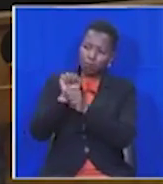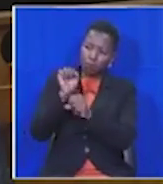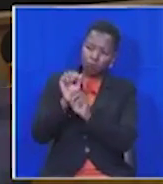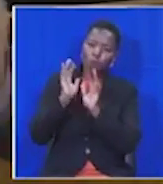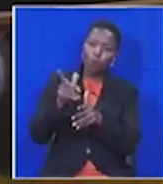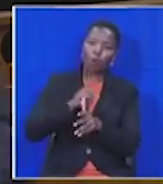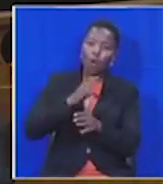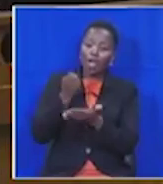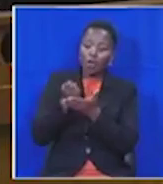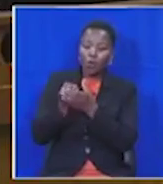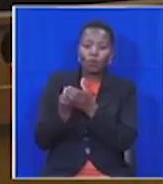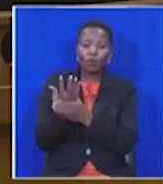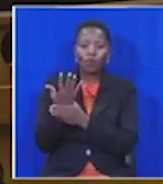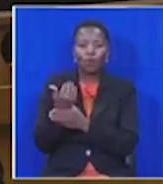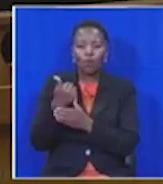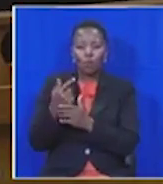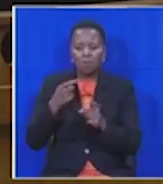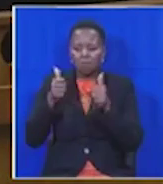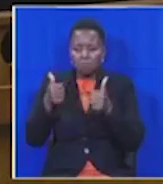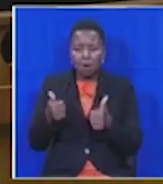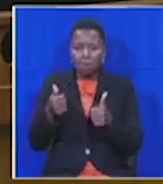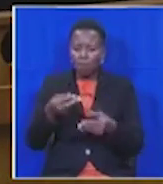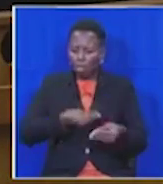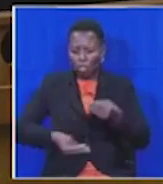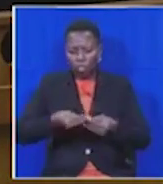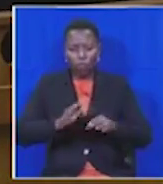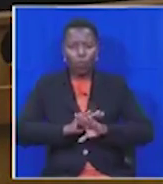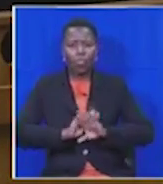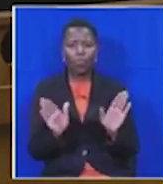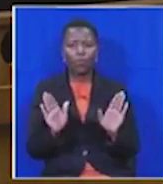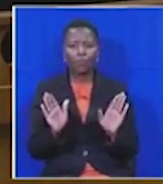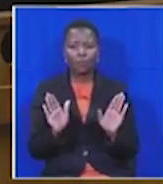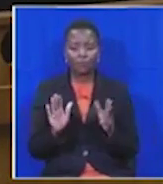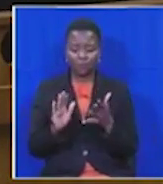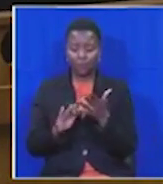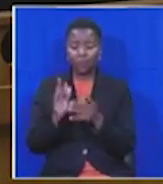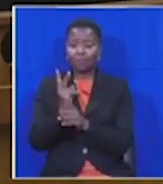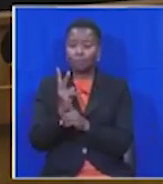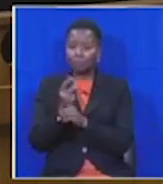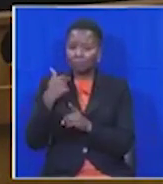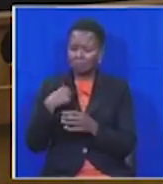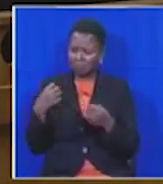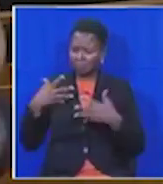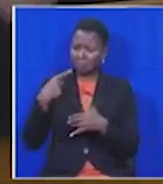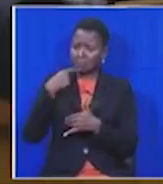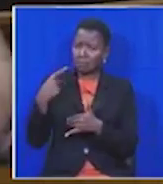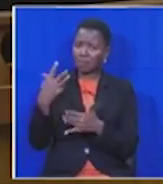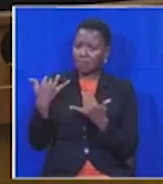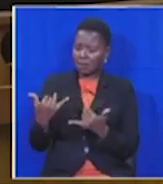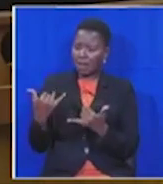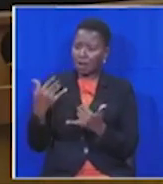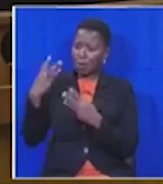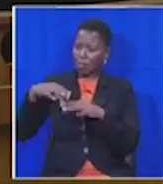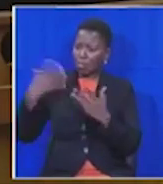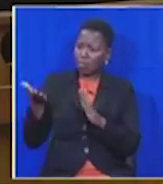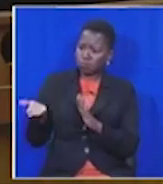growing economy with a clean government that doesn't steal their money. In fact, this is amazing. Even as unemployment has skyrocketed